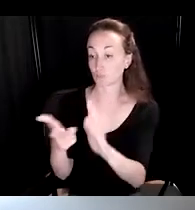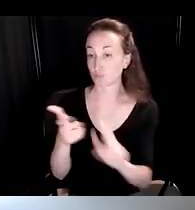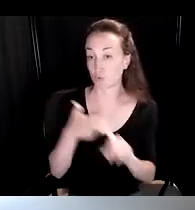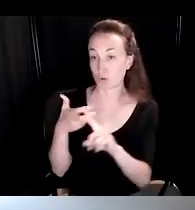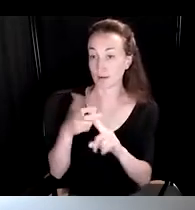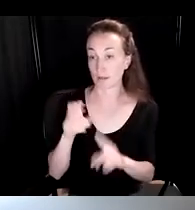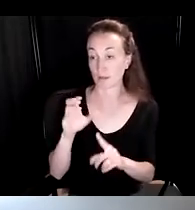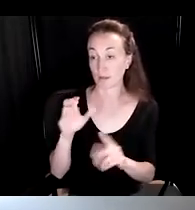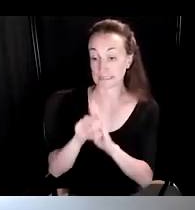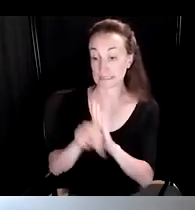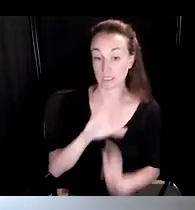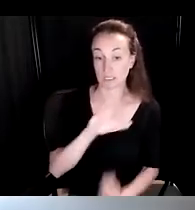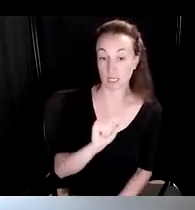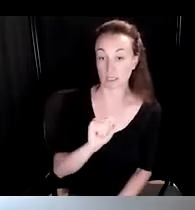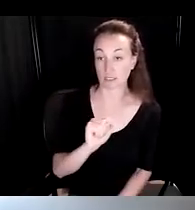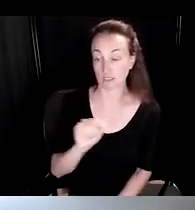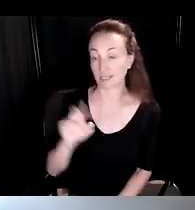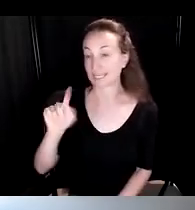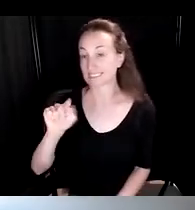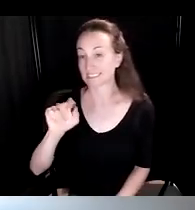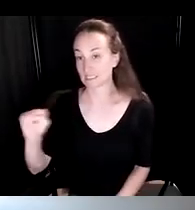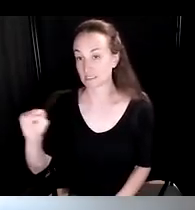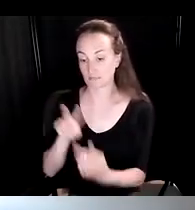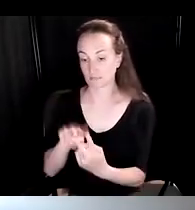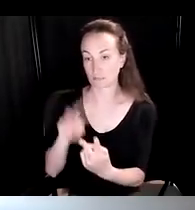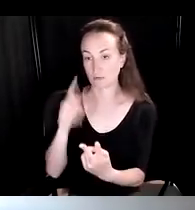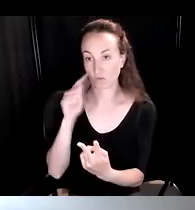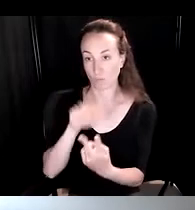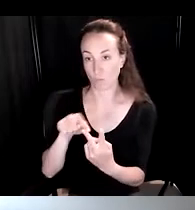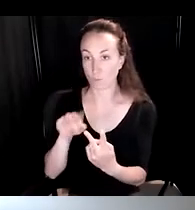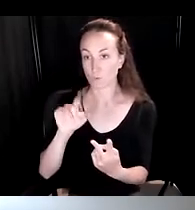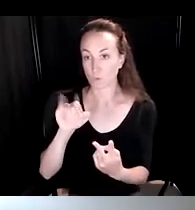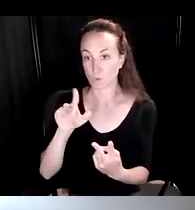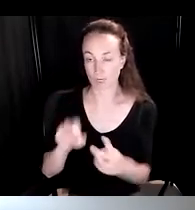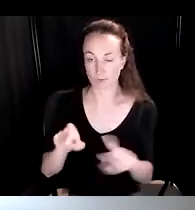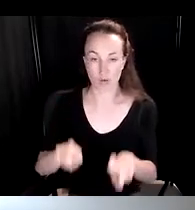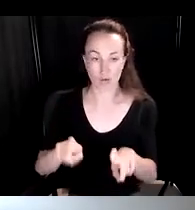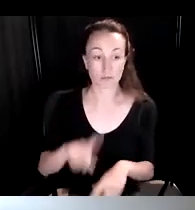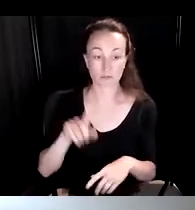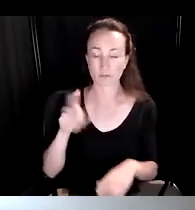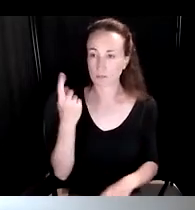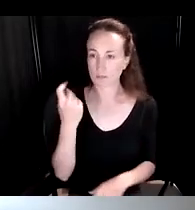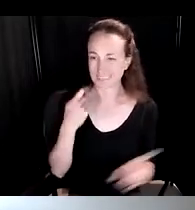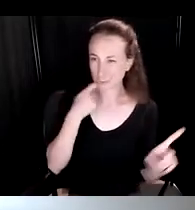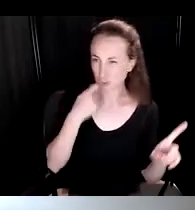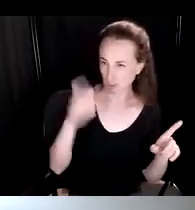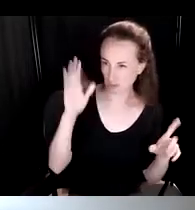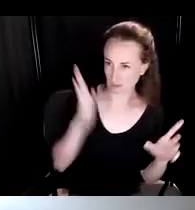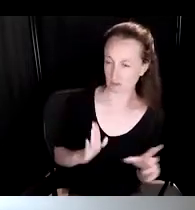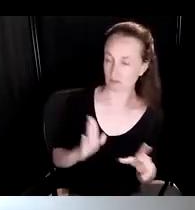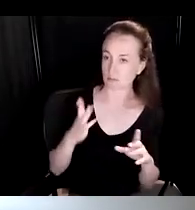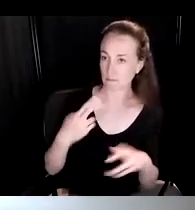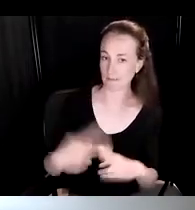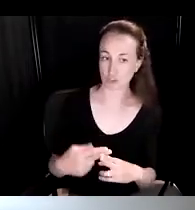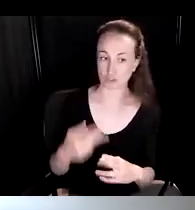2 clinical trials. And like Catherine said, once COVID started, we realized that we had a unique opportunity to actually ask